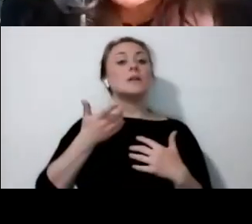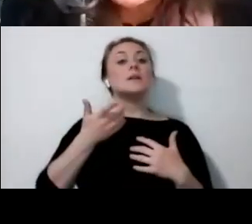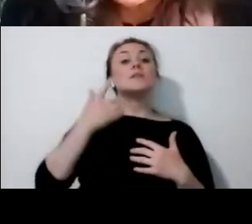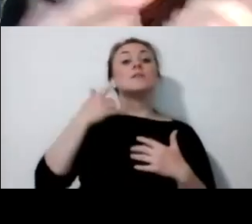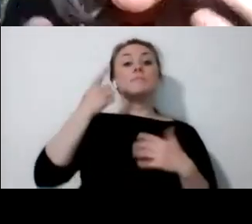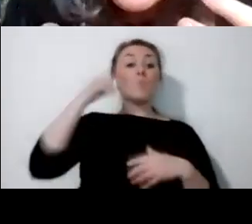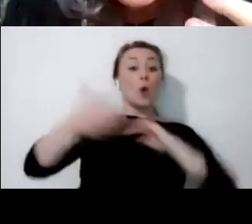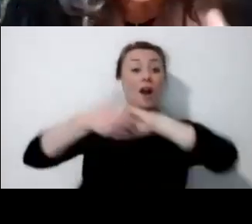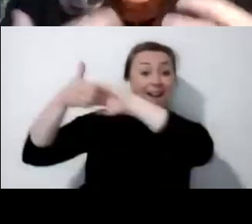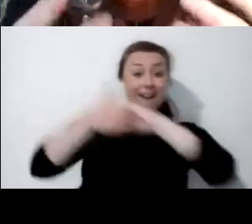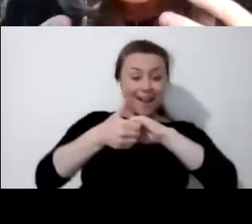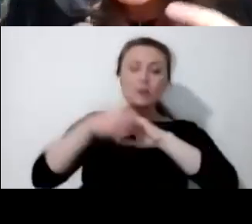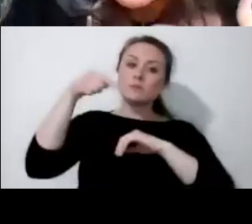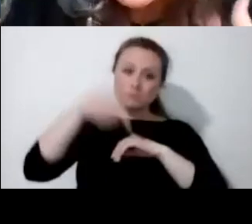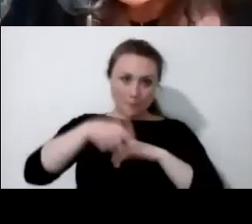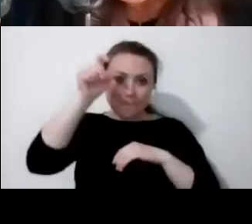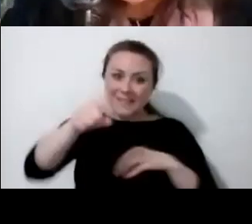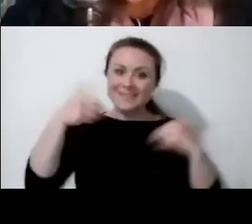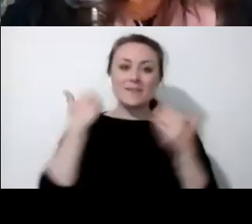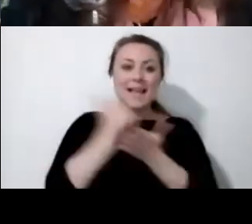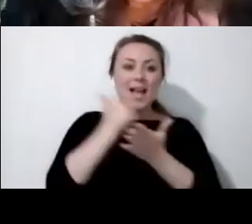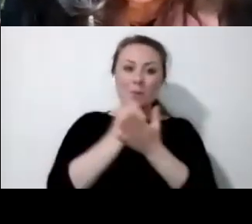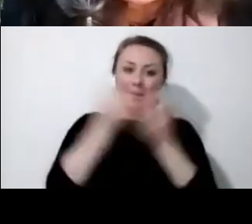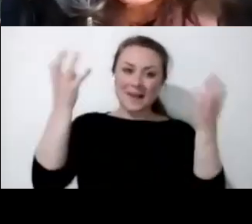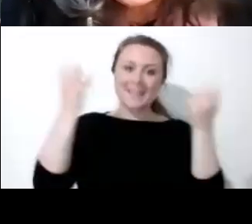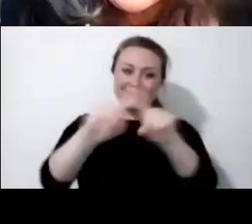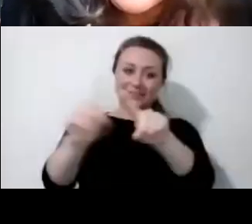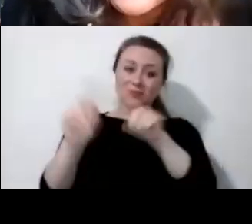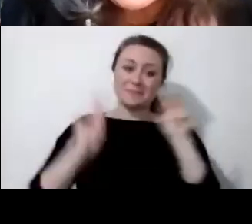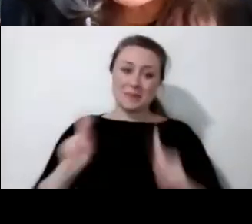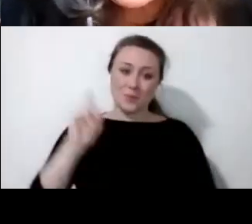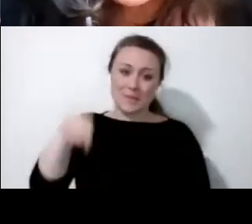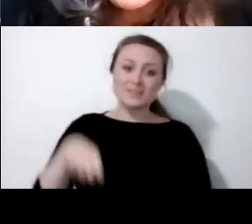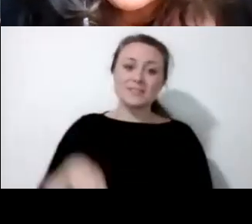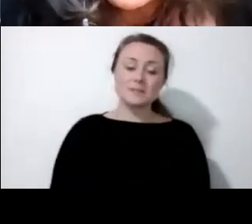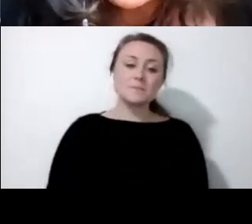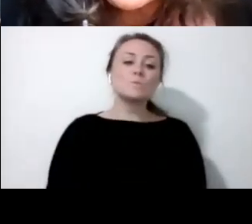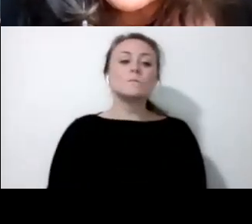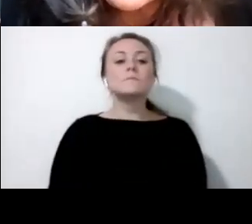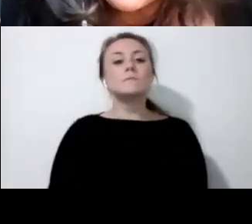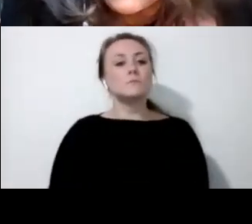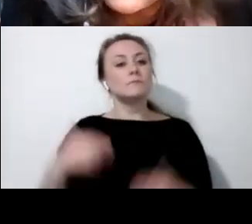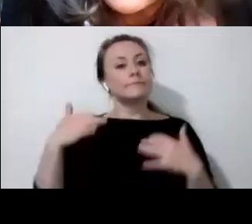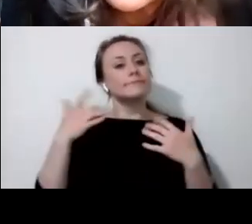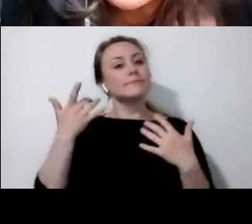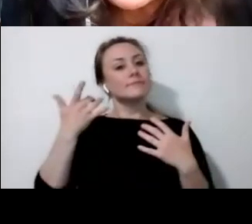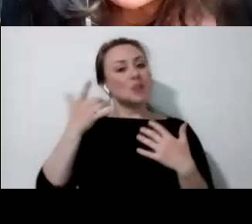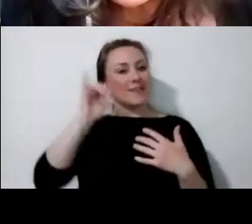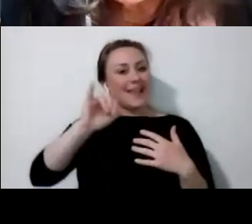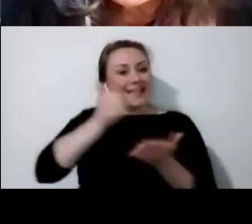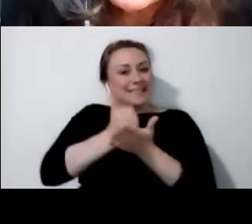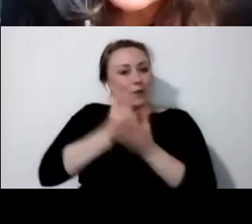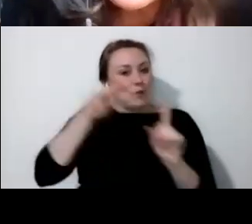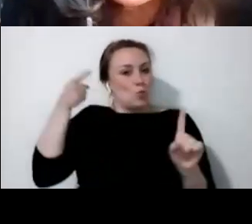collaboration happen, be effective, and to be institutionalized, because that's really the goal, is to